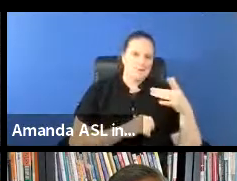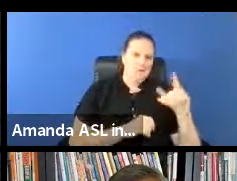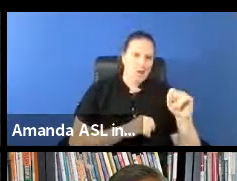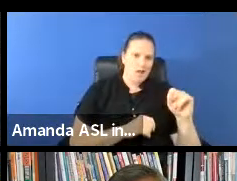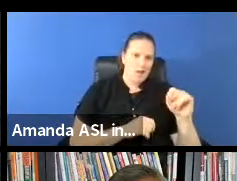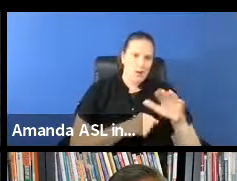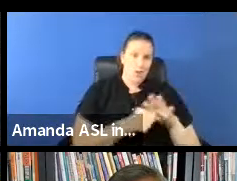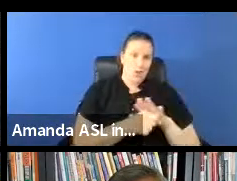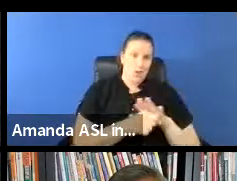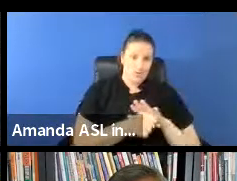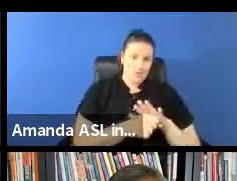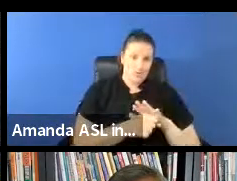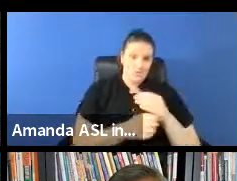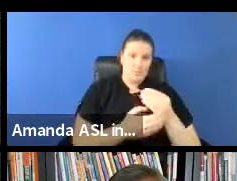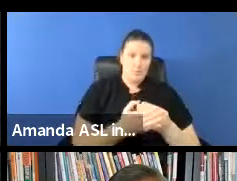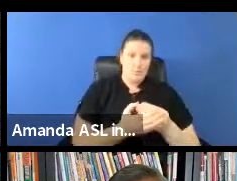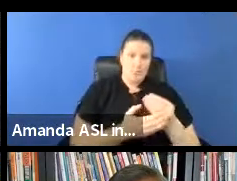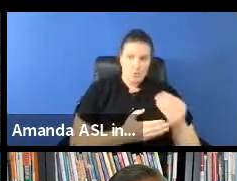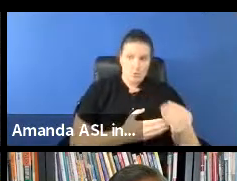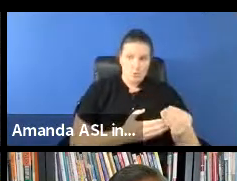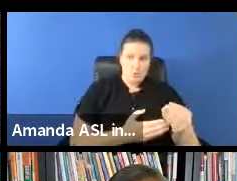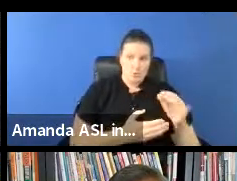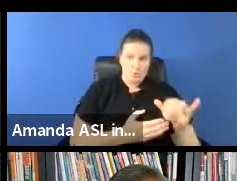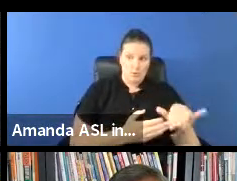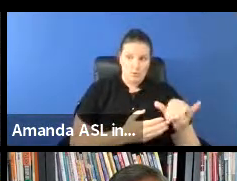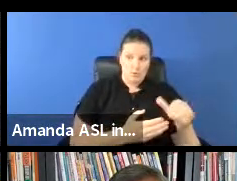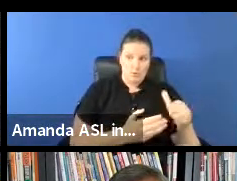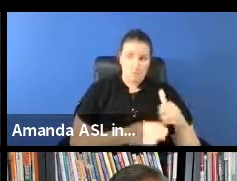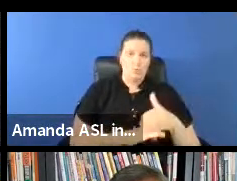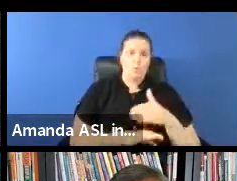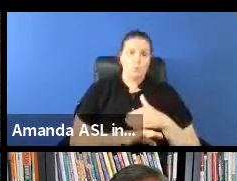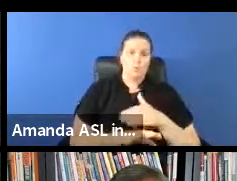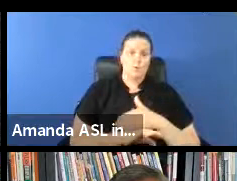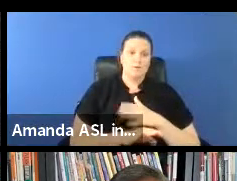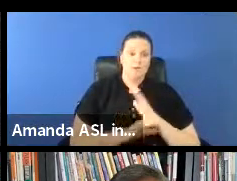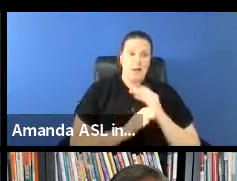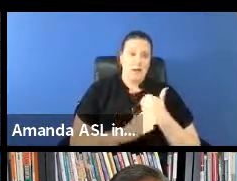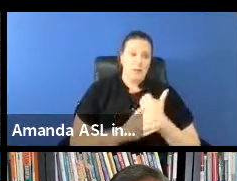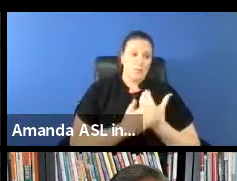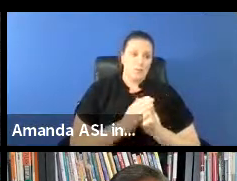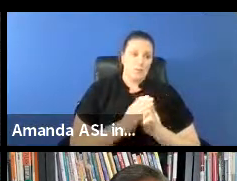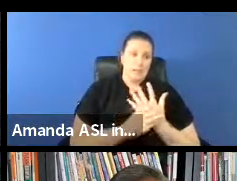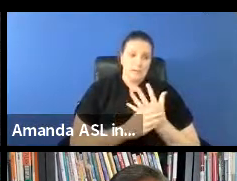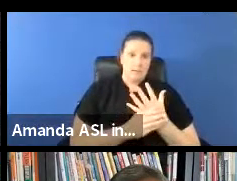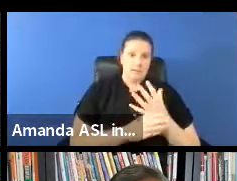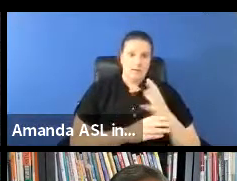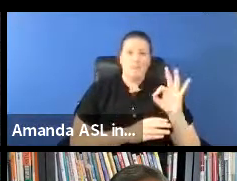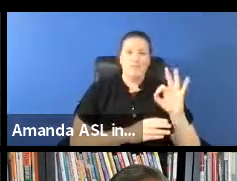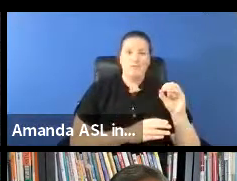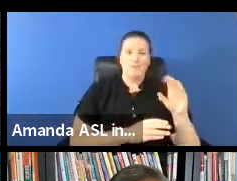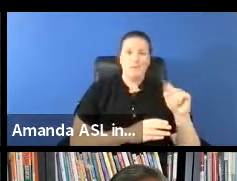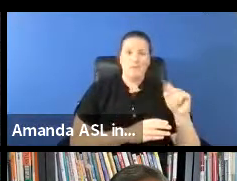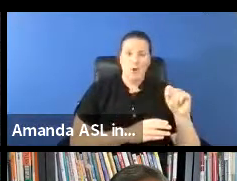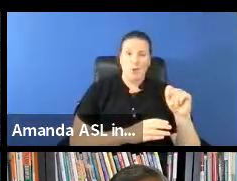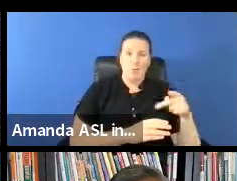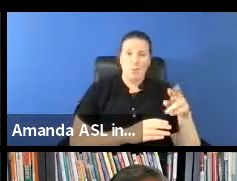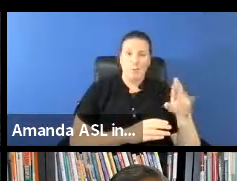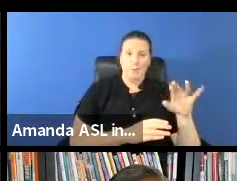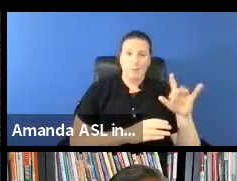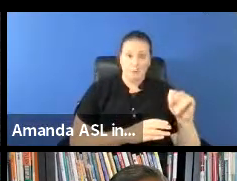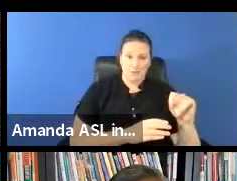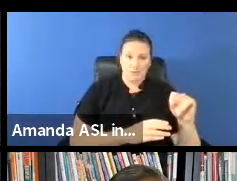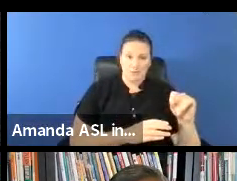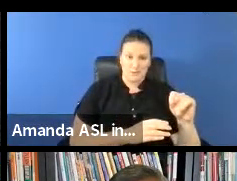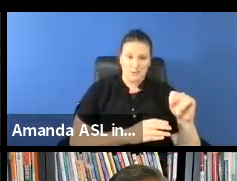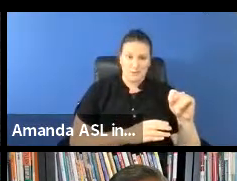locations, purchase those to increase our planting footprint. So those are things